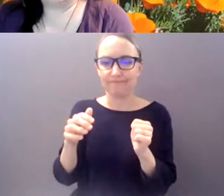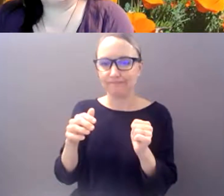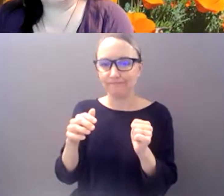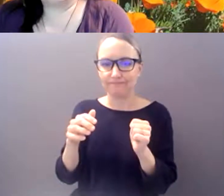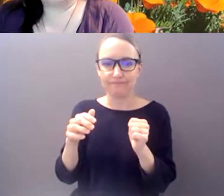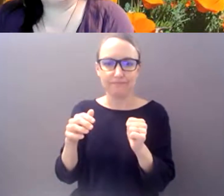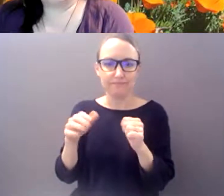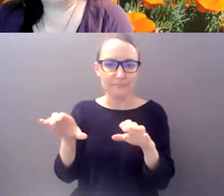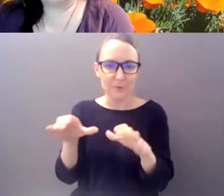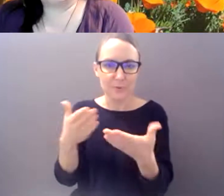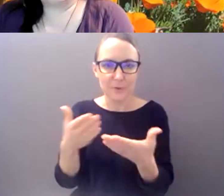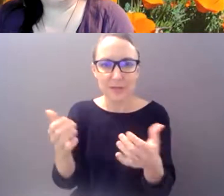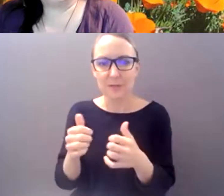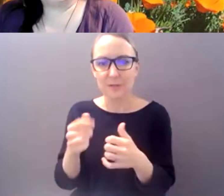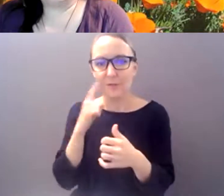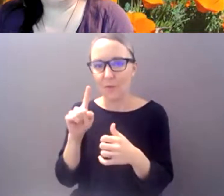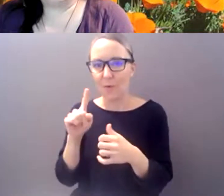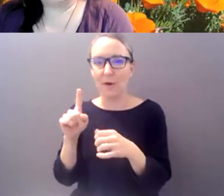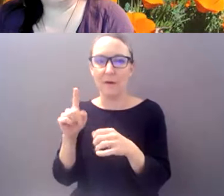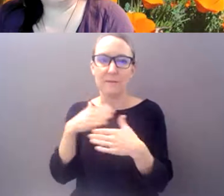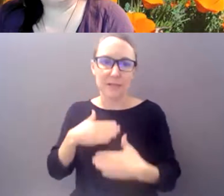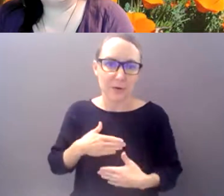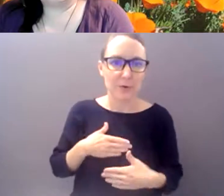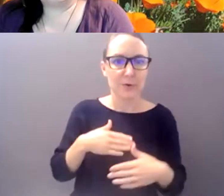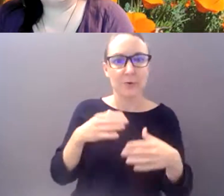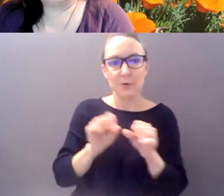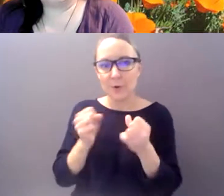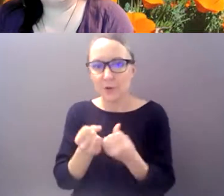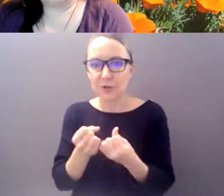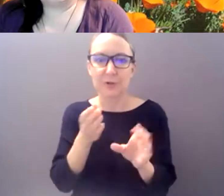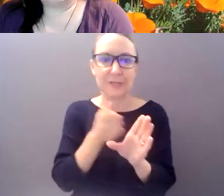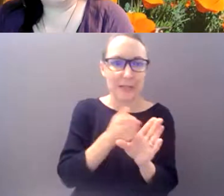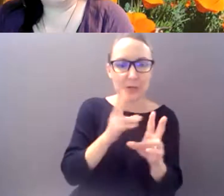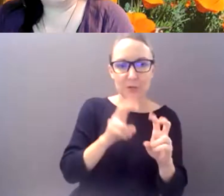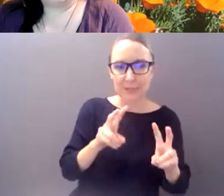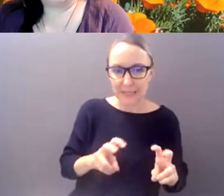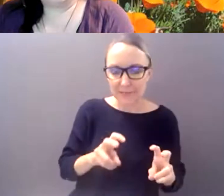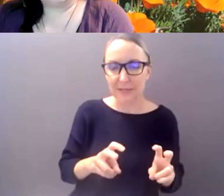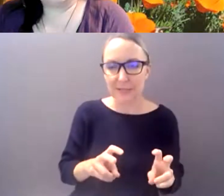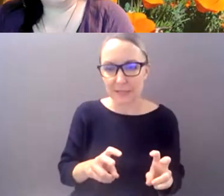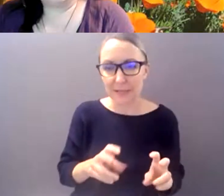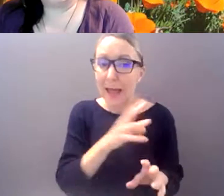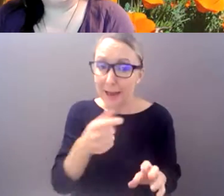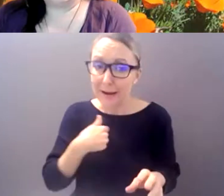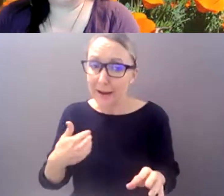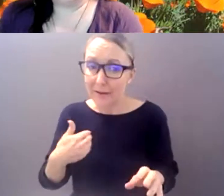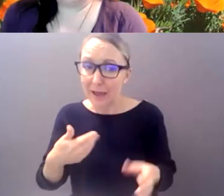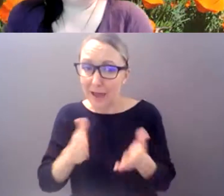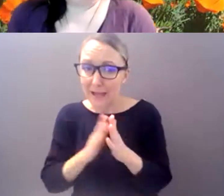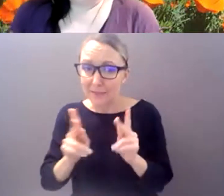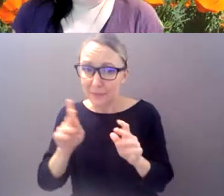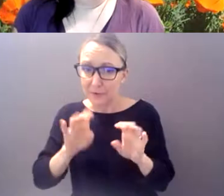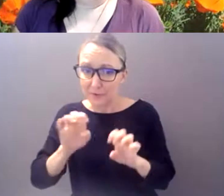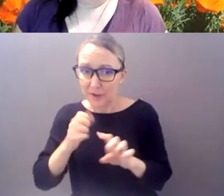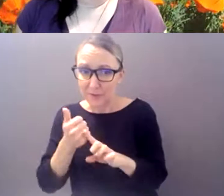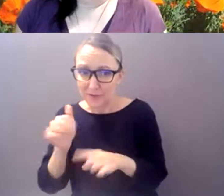physical, social, and psychiatric assessments, that the critical element, and I've actually had people evaluate this, the critical